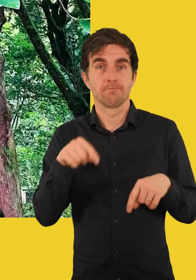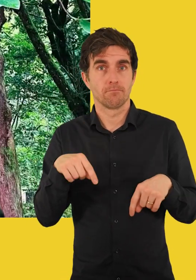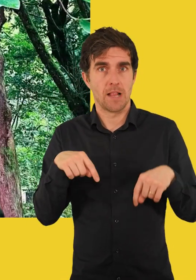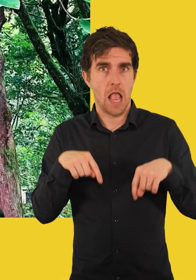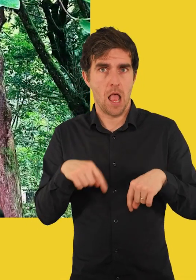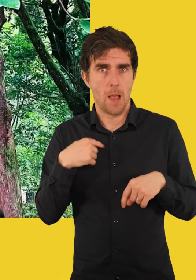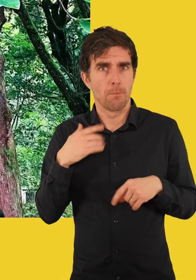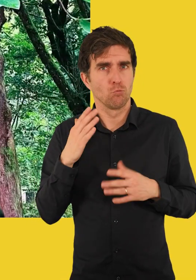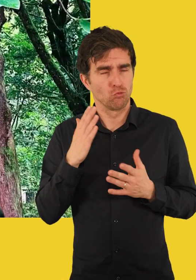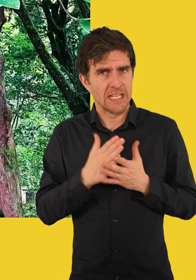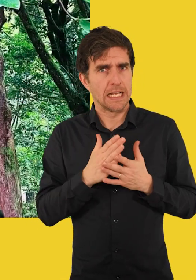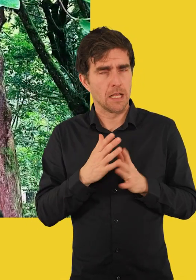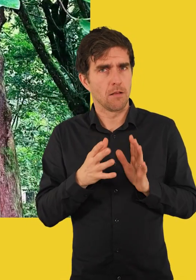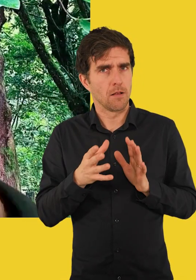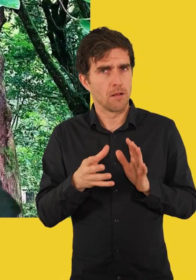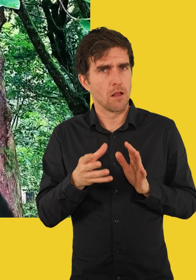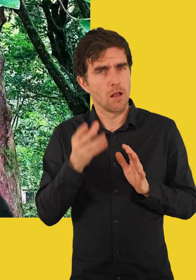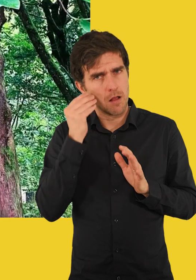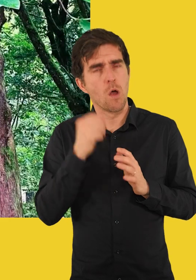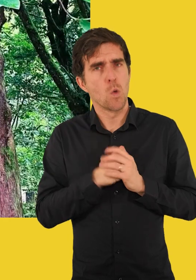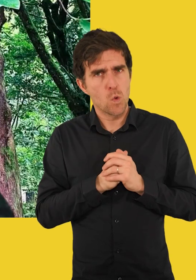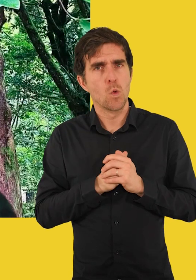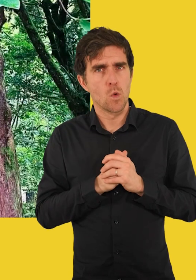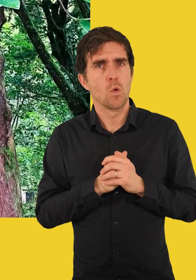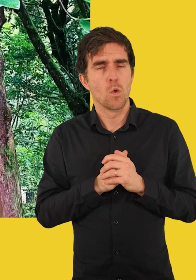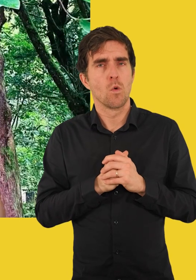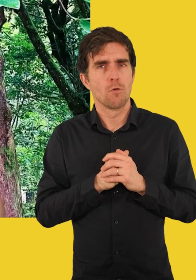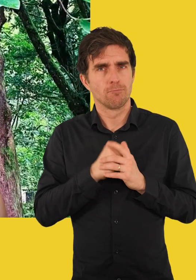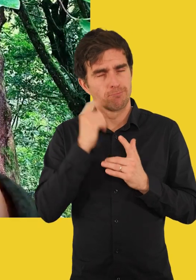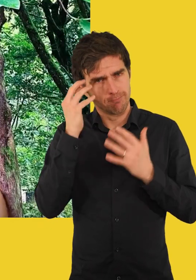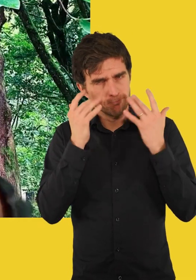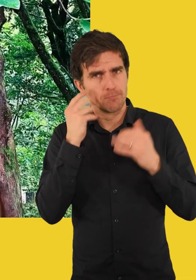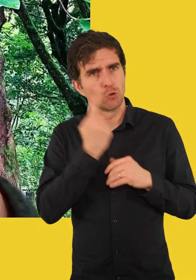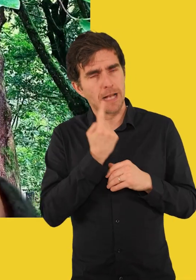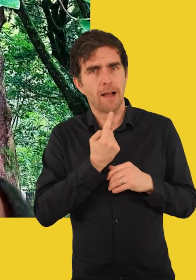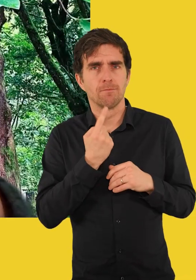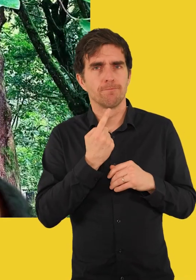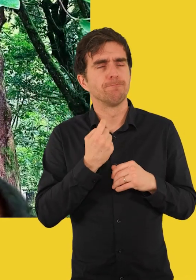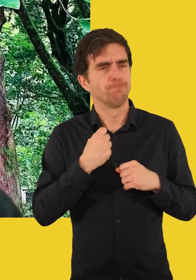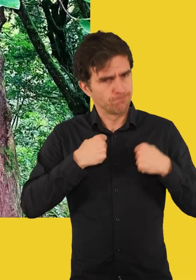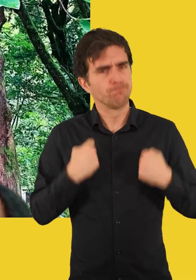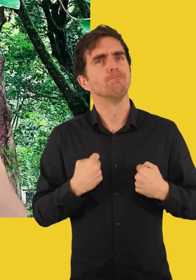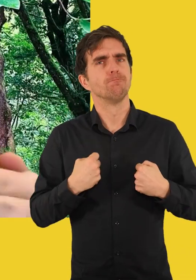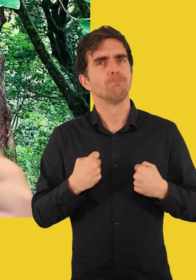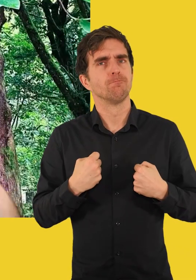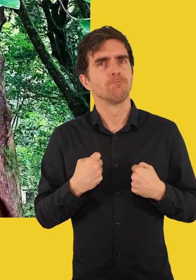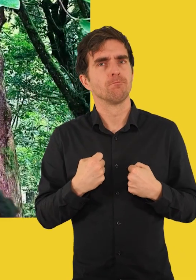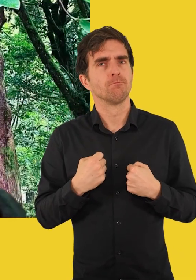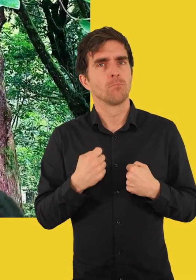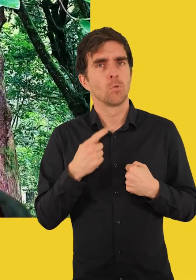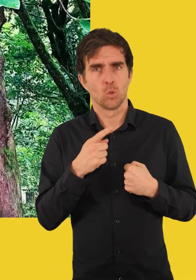Particularly around, well, I was really hearing this sense of being reflective and tuned into yourself, and when